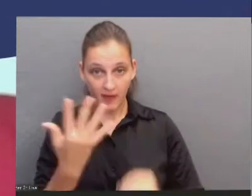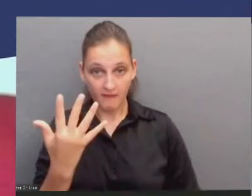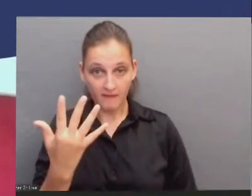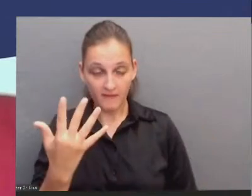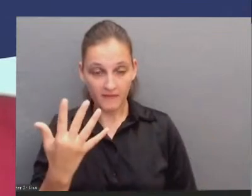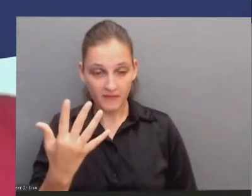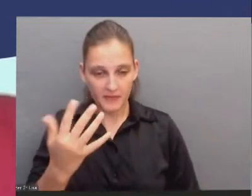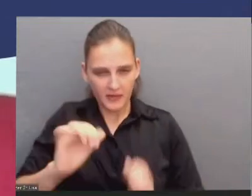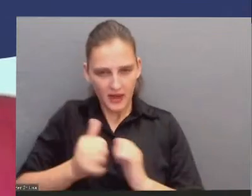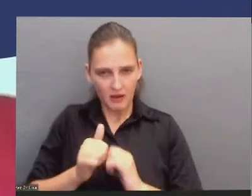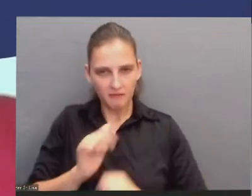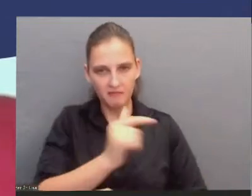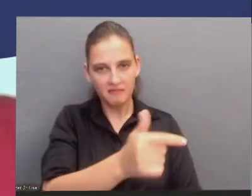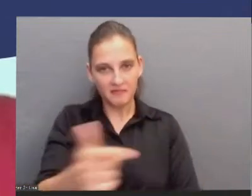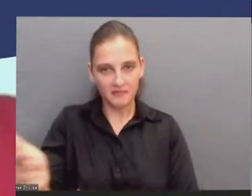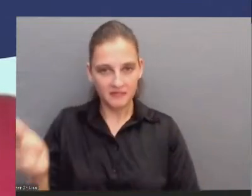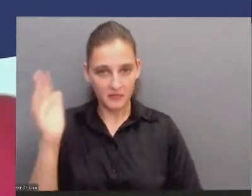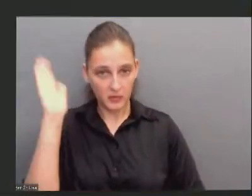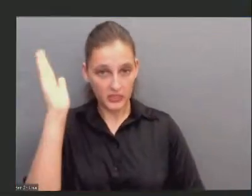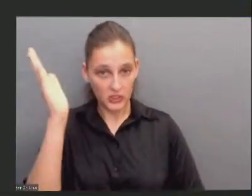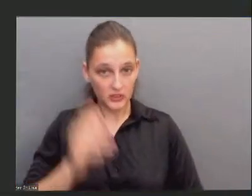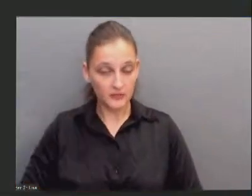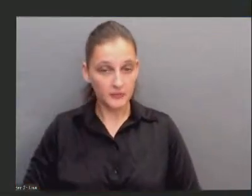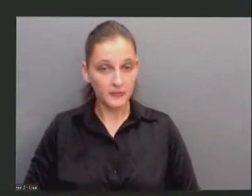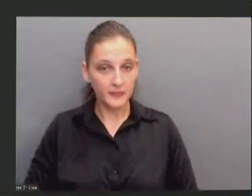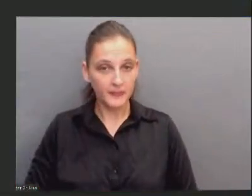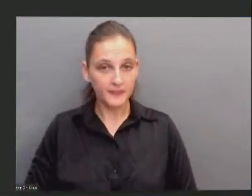the presentation will go.